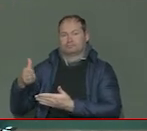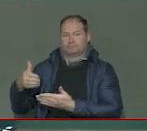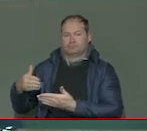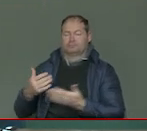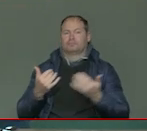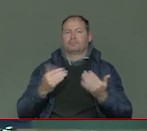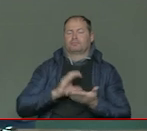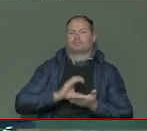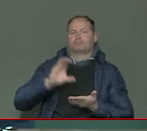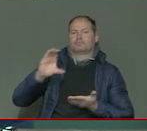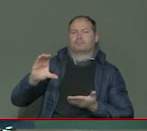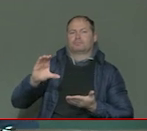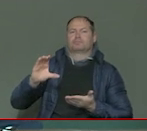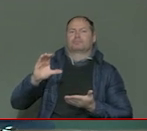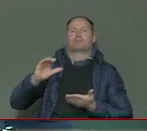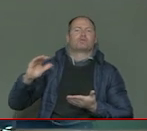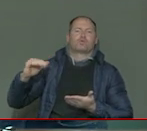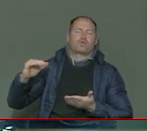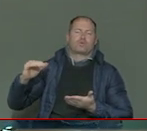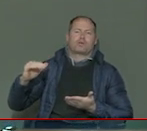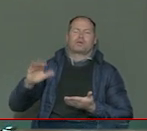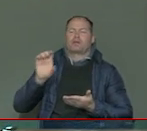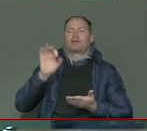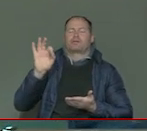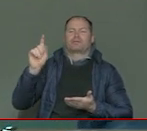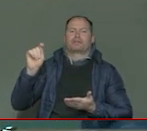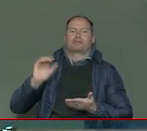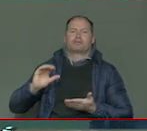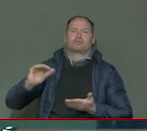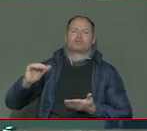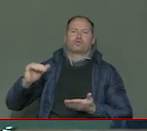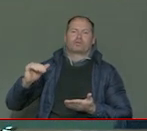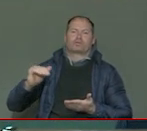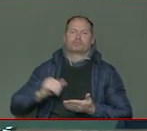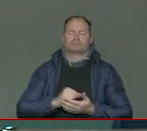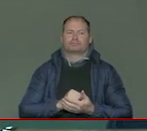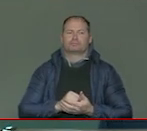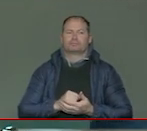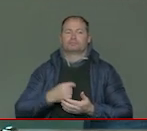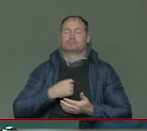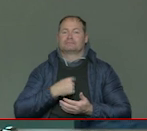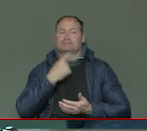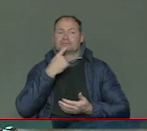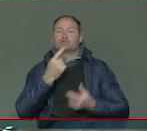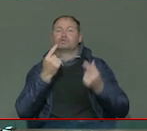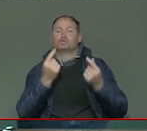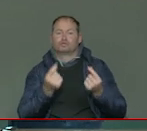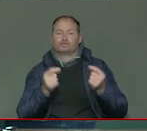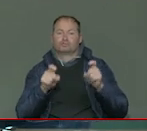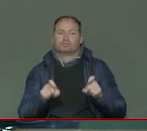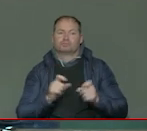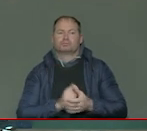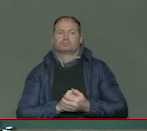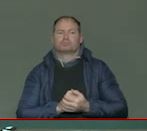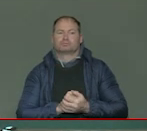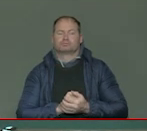and EFTs. I always say to my learners, I tell them to do that. They never do it, but